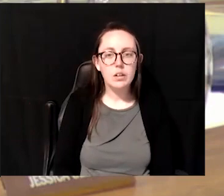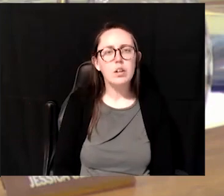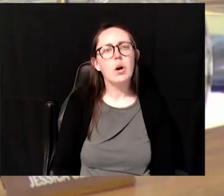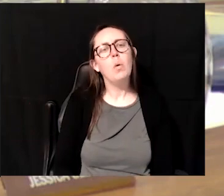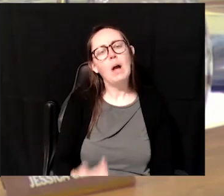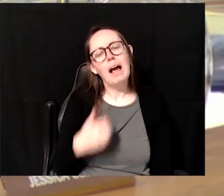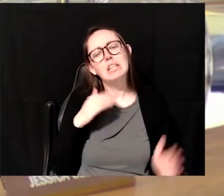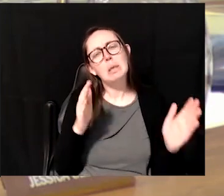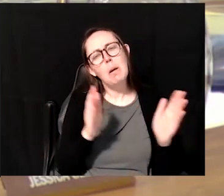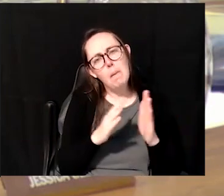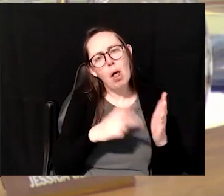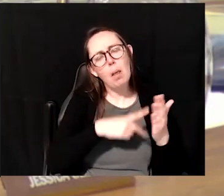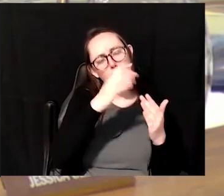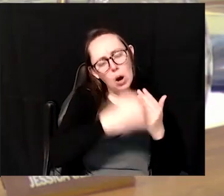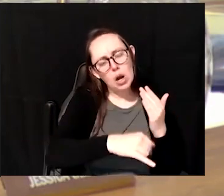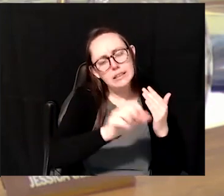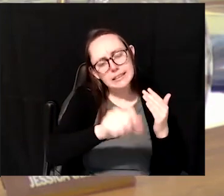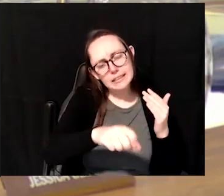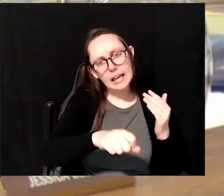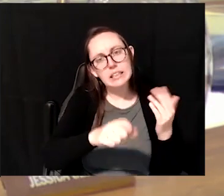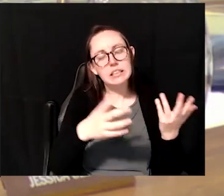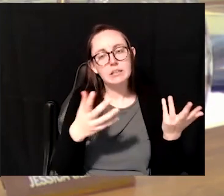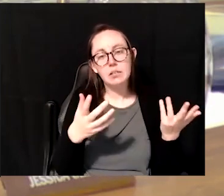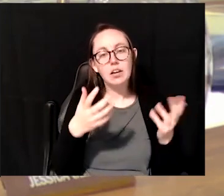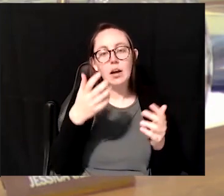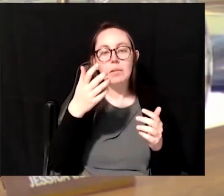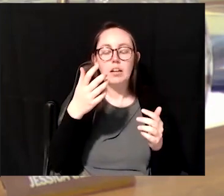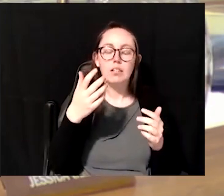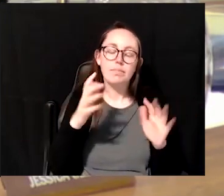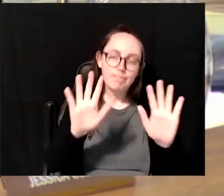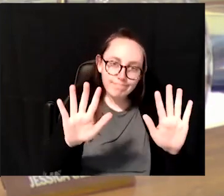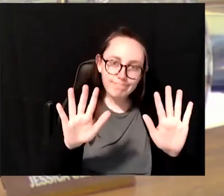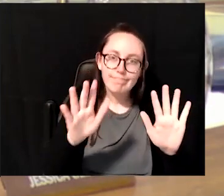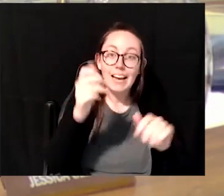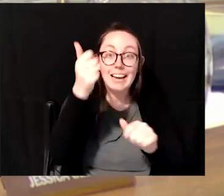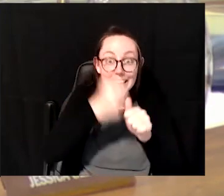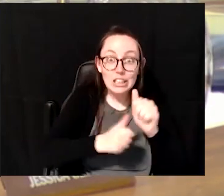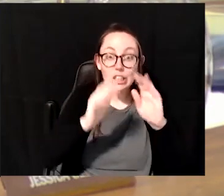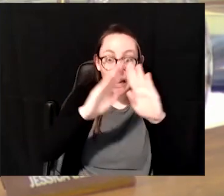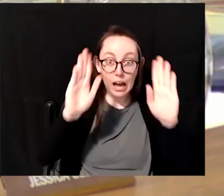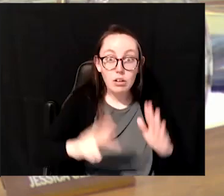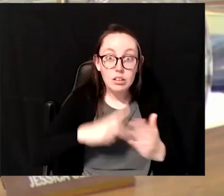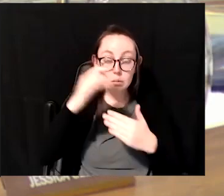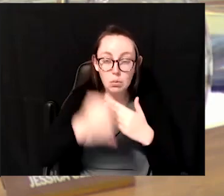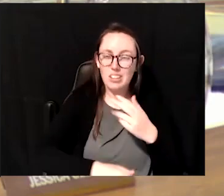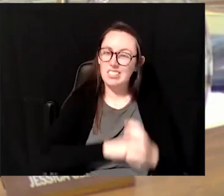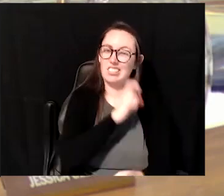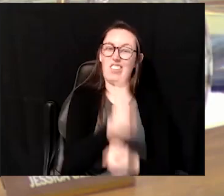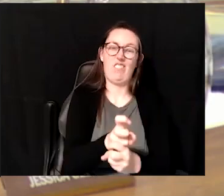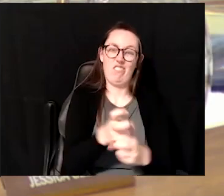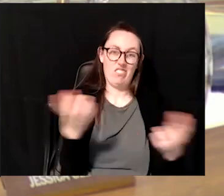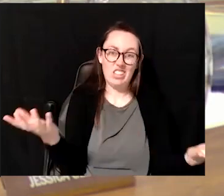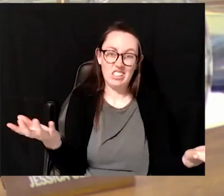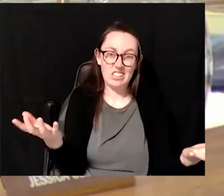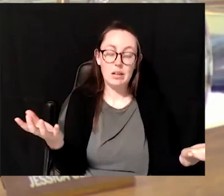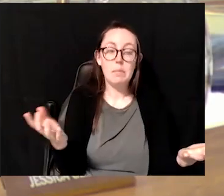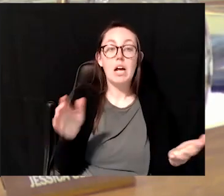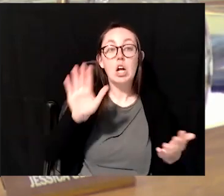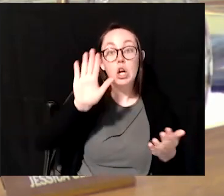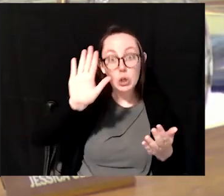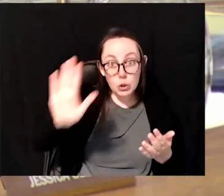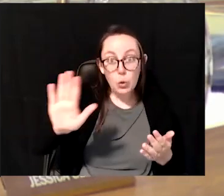every housing project is is hard to make happen right and but yours is at such a magnitude that it would be profoundly